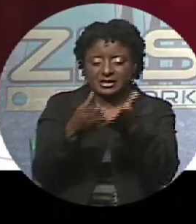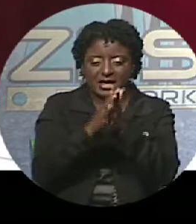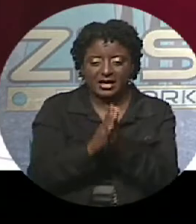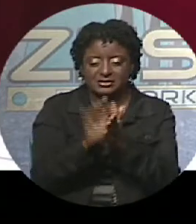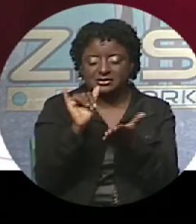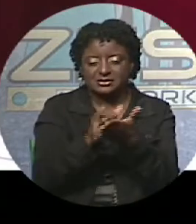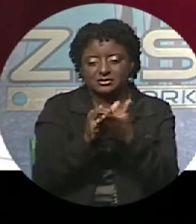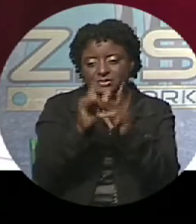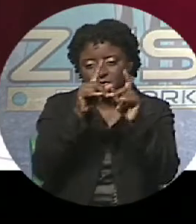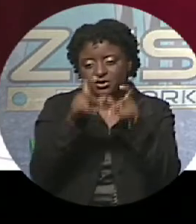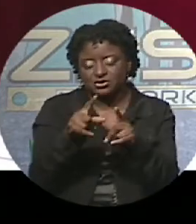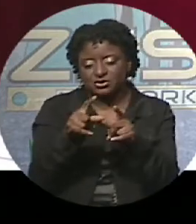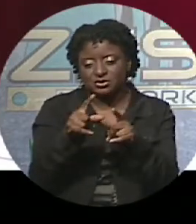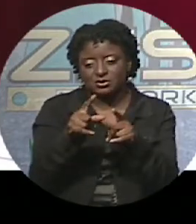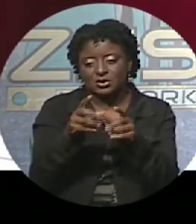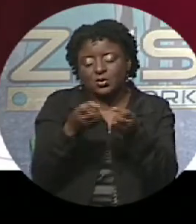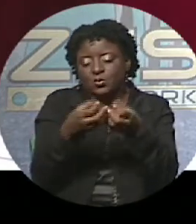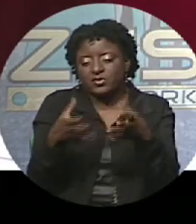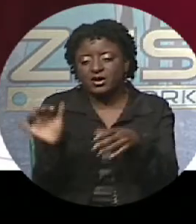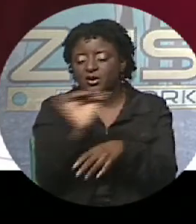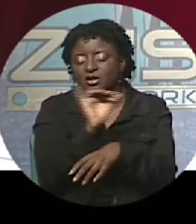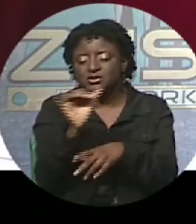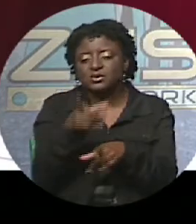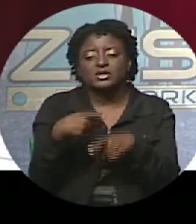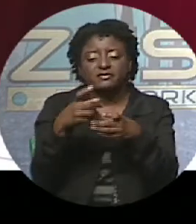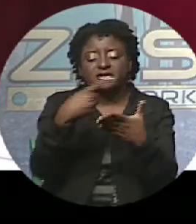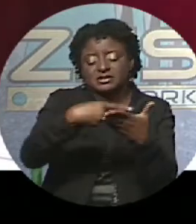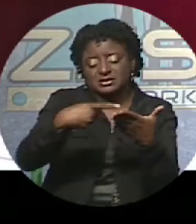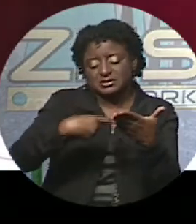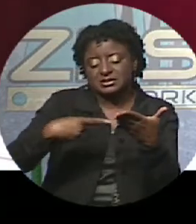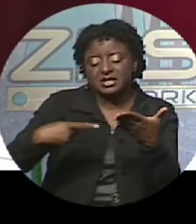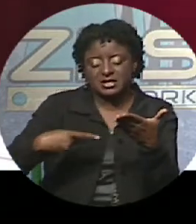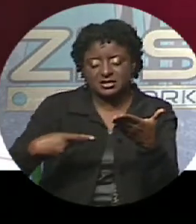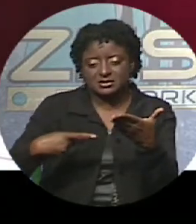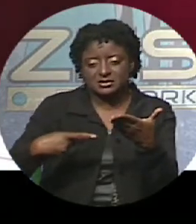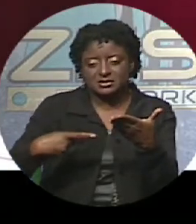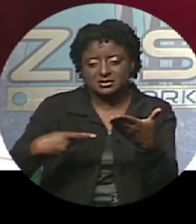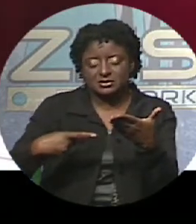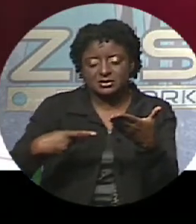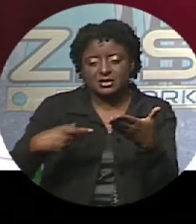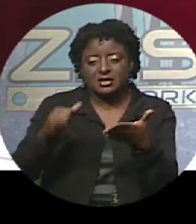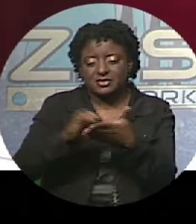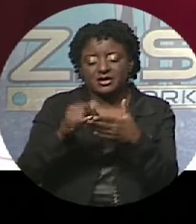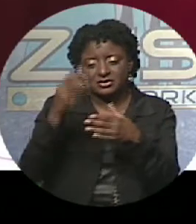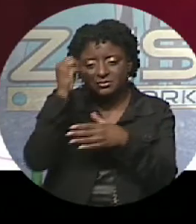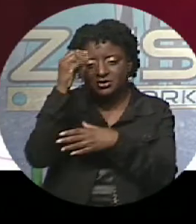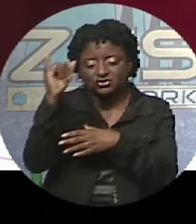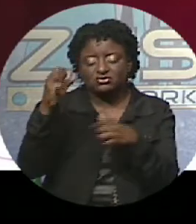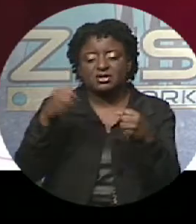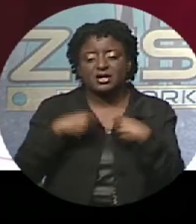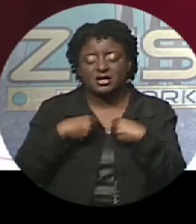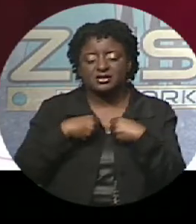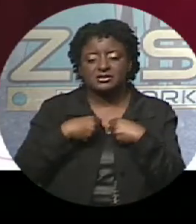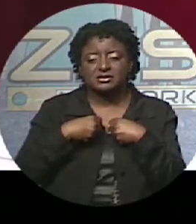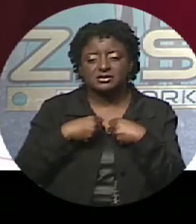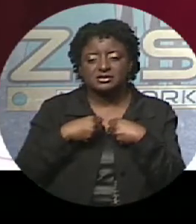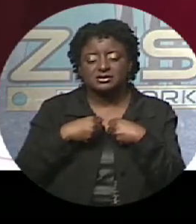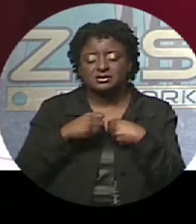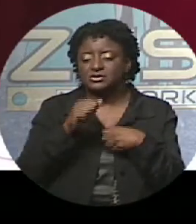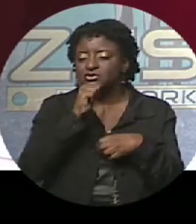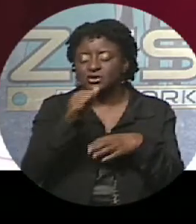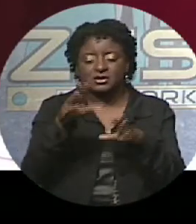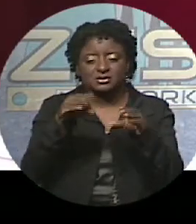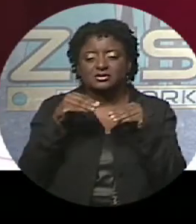that, without also supplying the details which are in possession of the ministry, is totally untoward